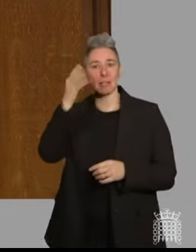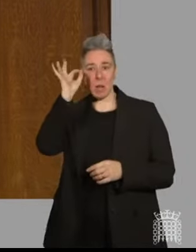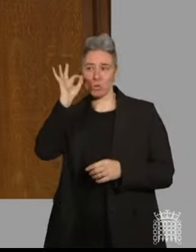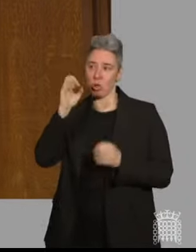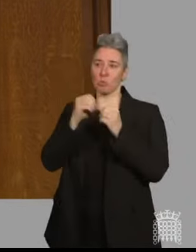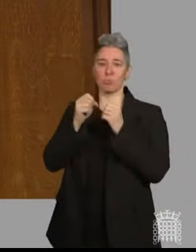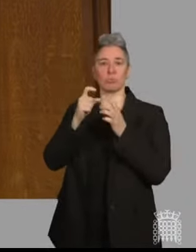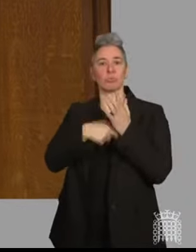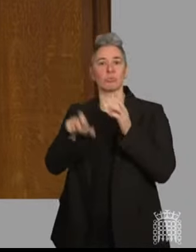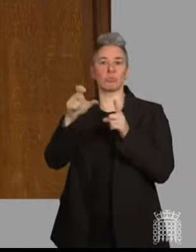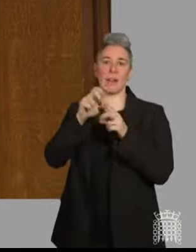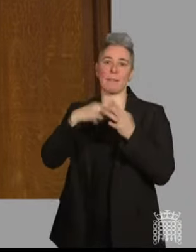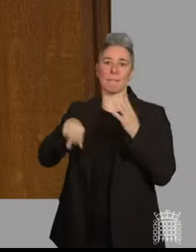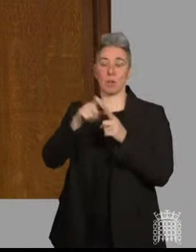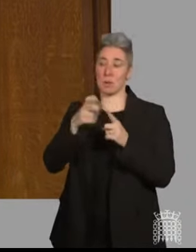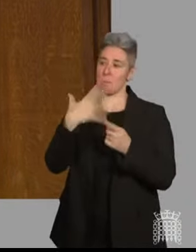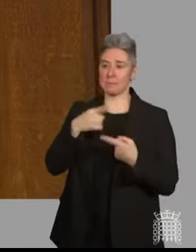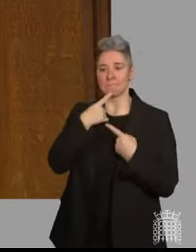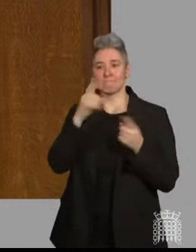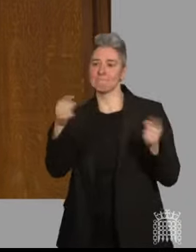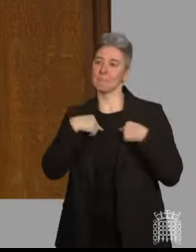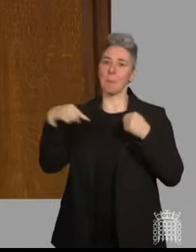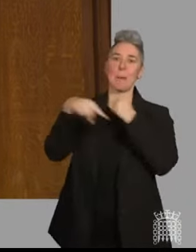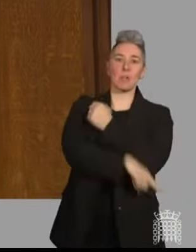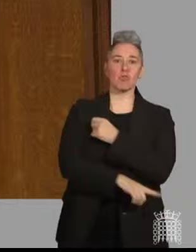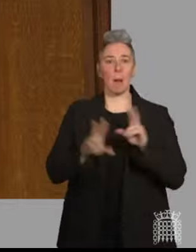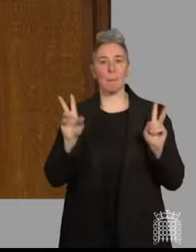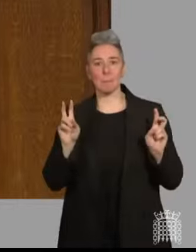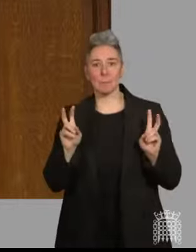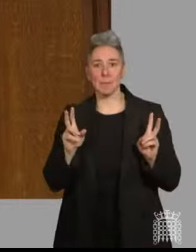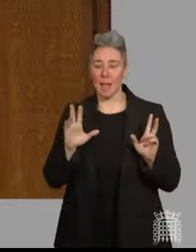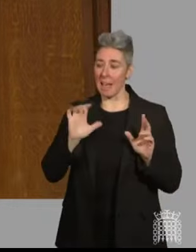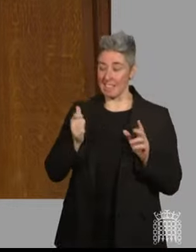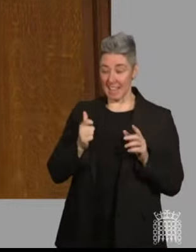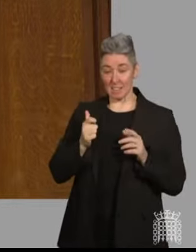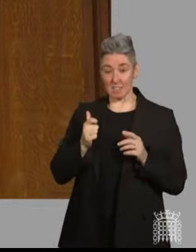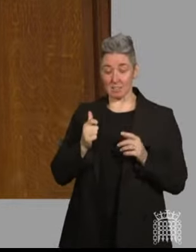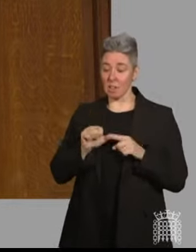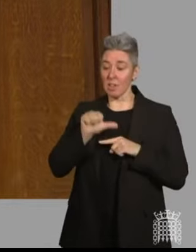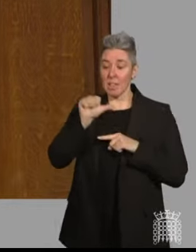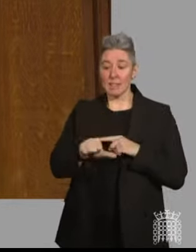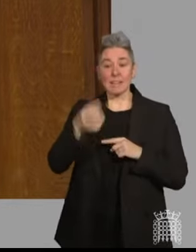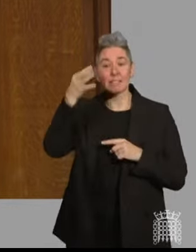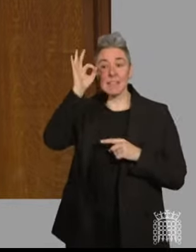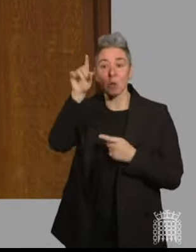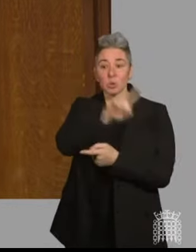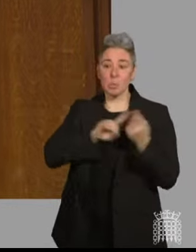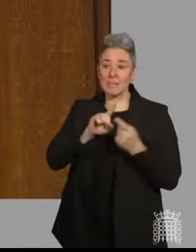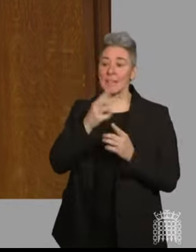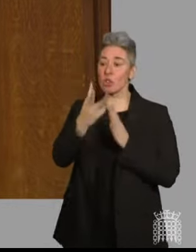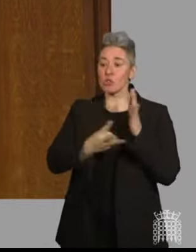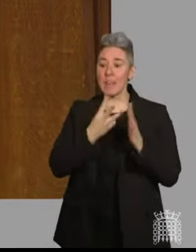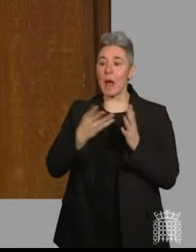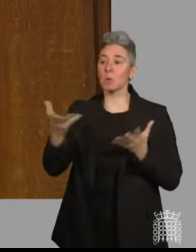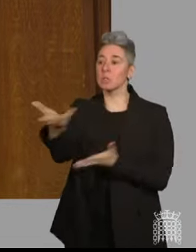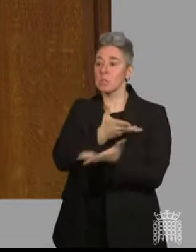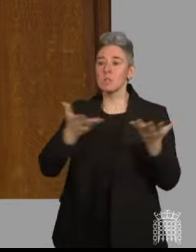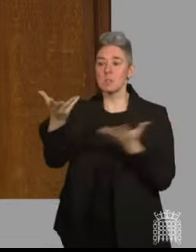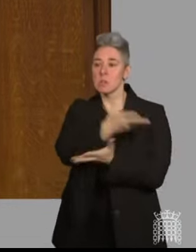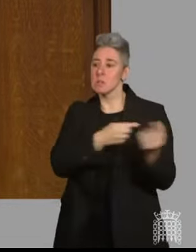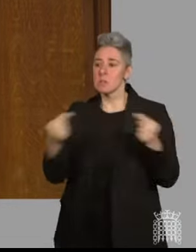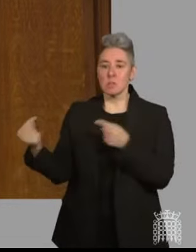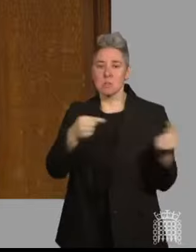3 hours of the subsequent council meeting debating Gaza and Israel rather than the perilous financial situation they were